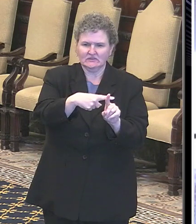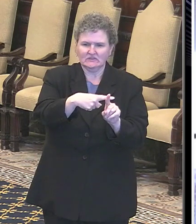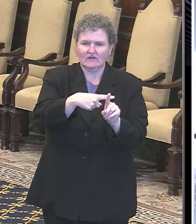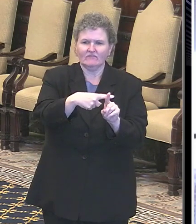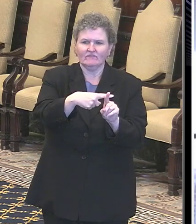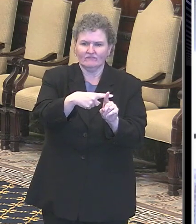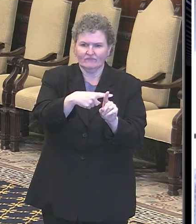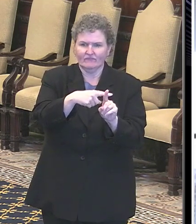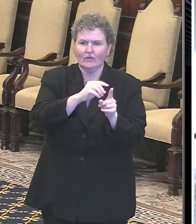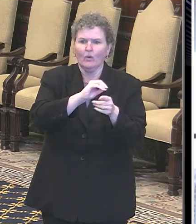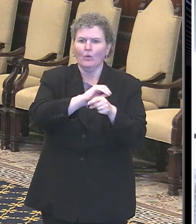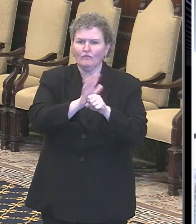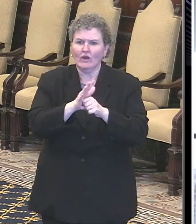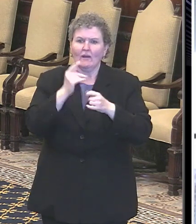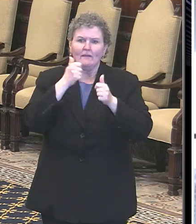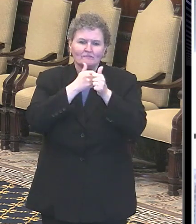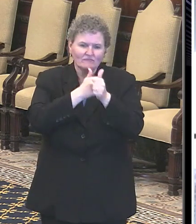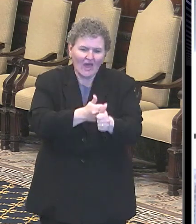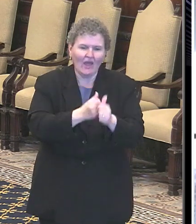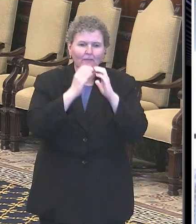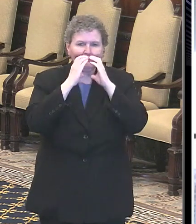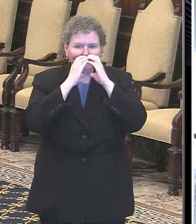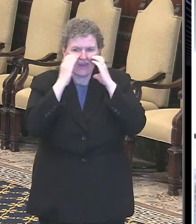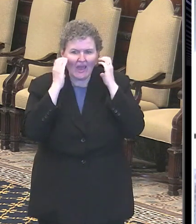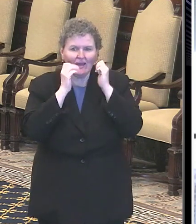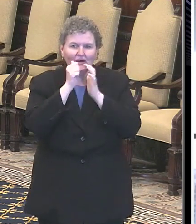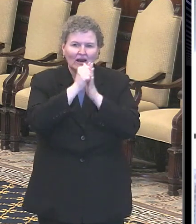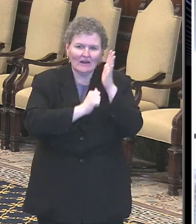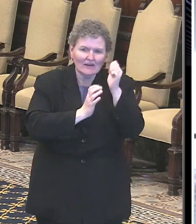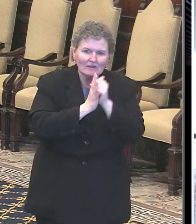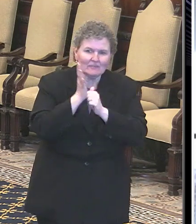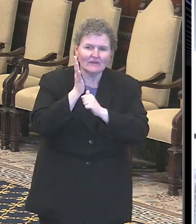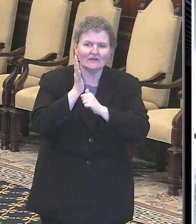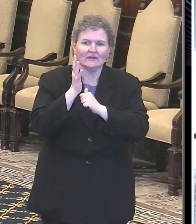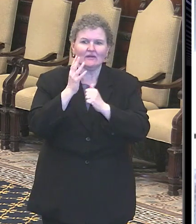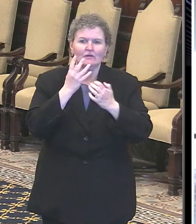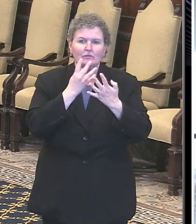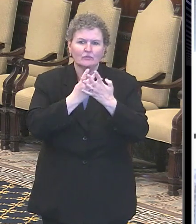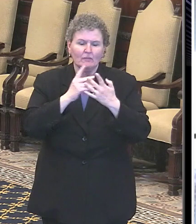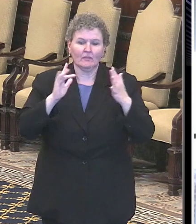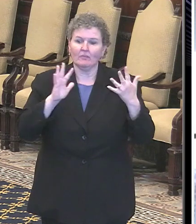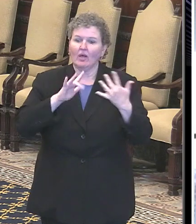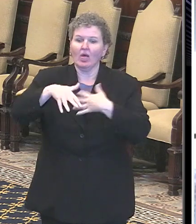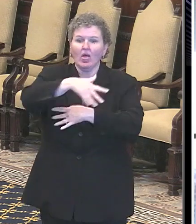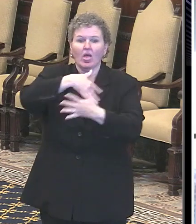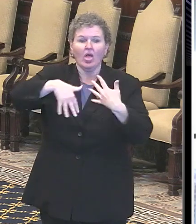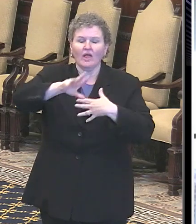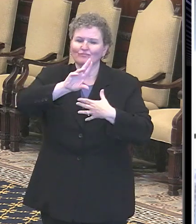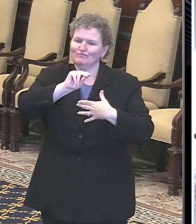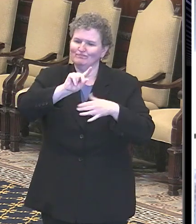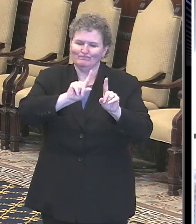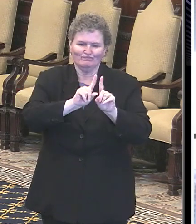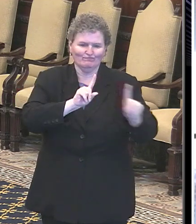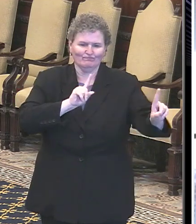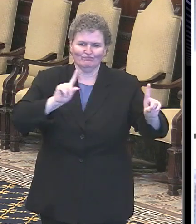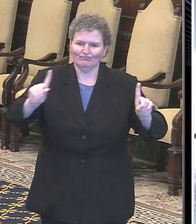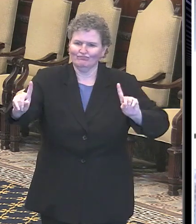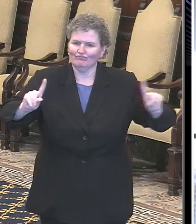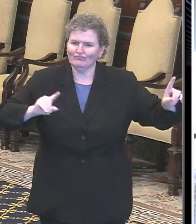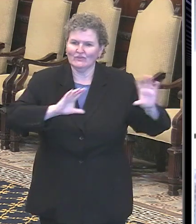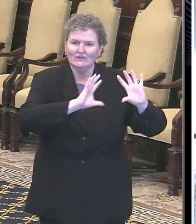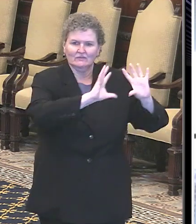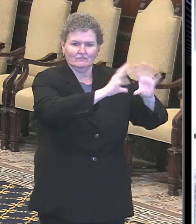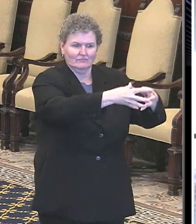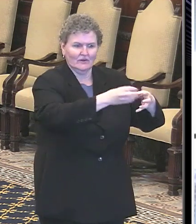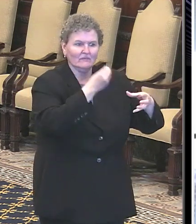steps around masking of all inmates, of limiting movement, of providing meals and medicine in cells,